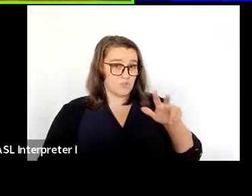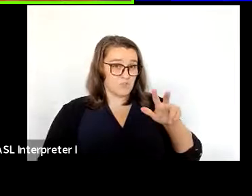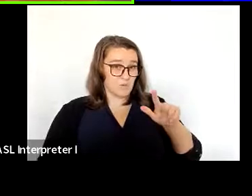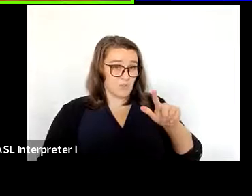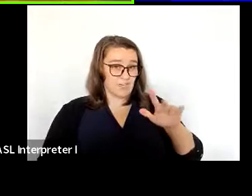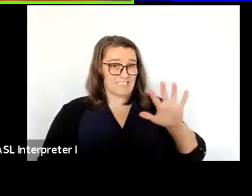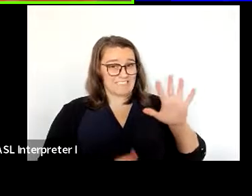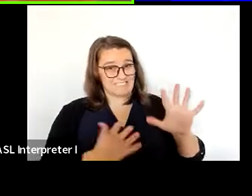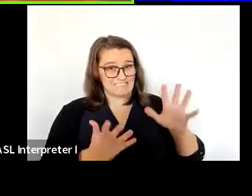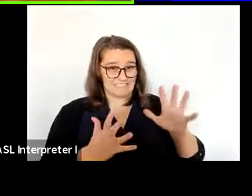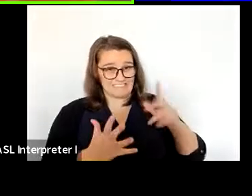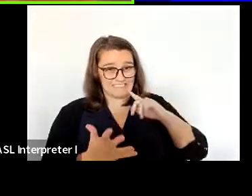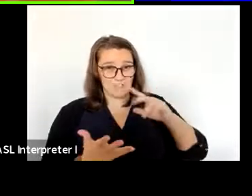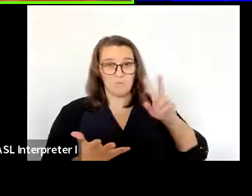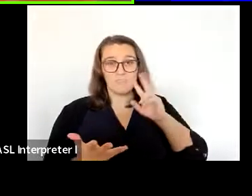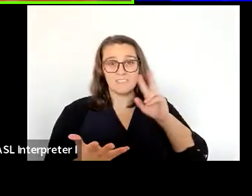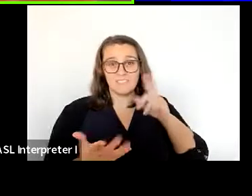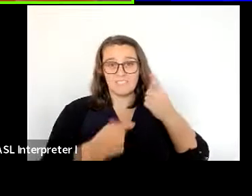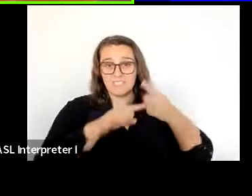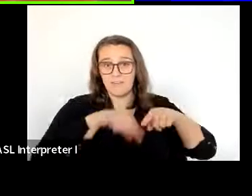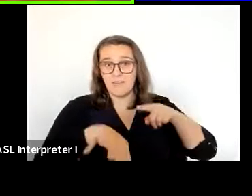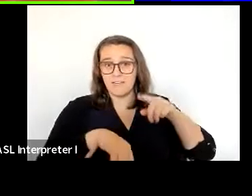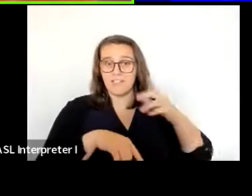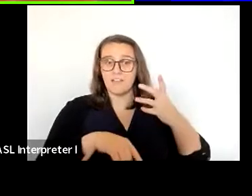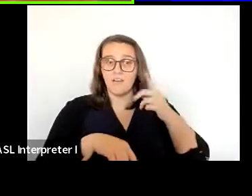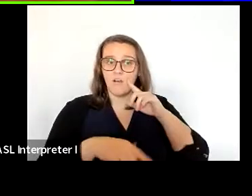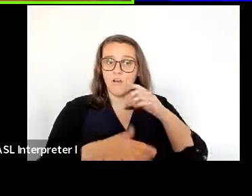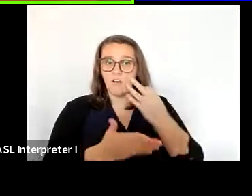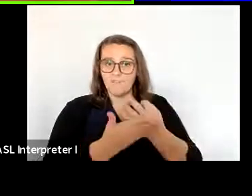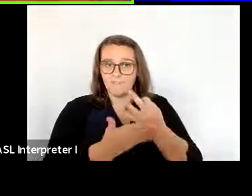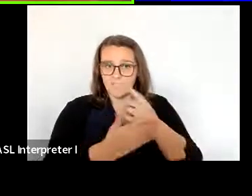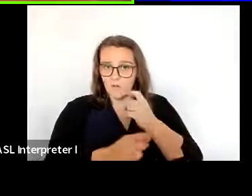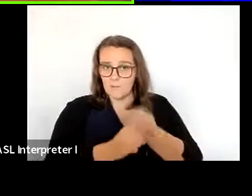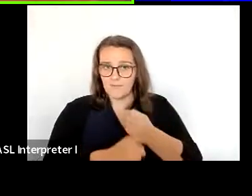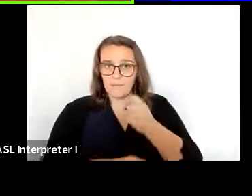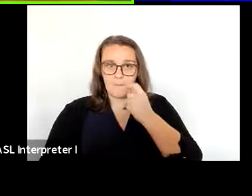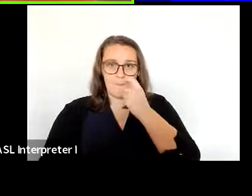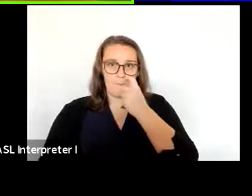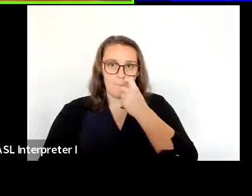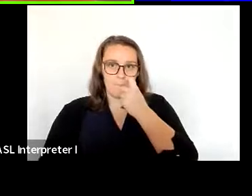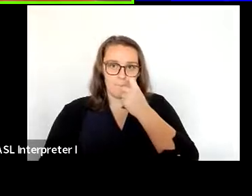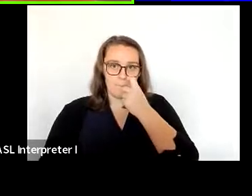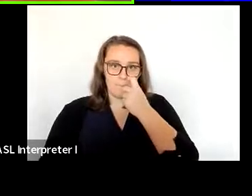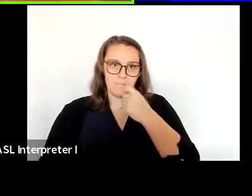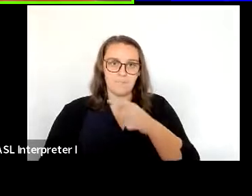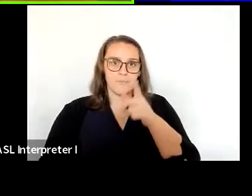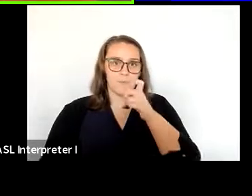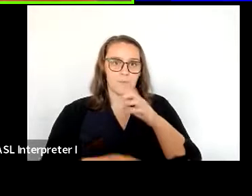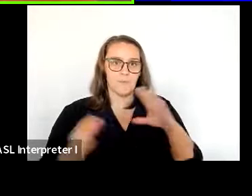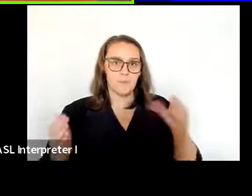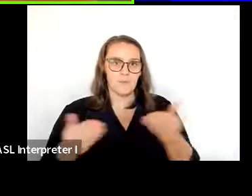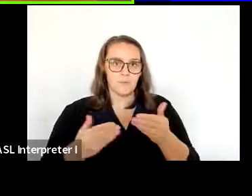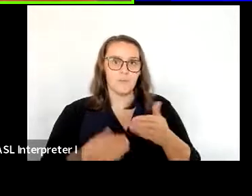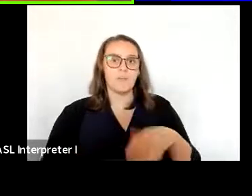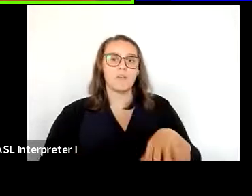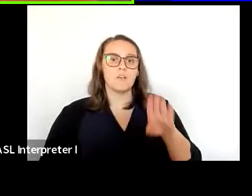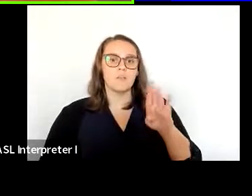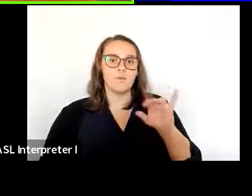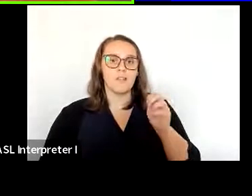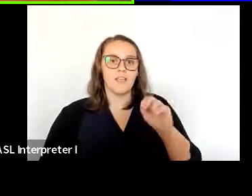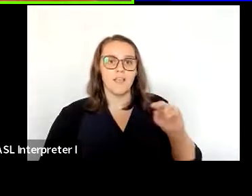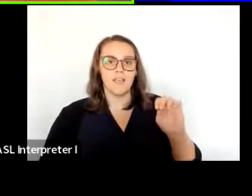reading. This legislation was introduced by Council Member Brianne Nadeau and co-introduced